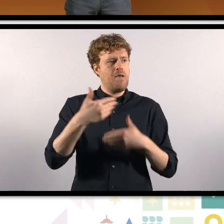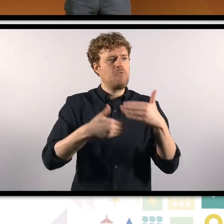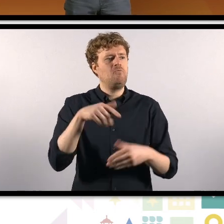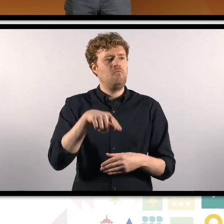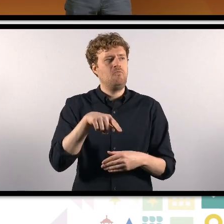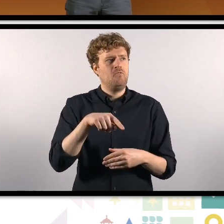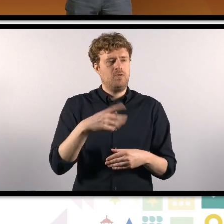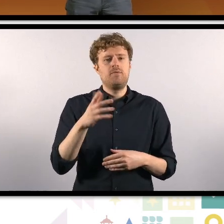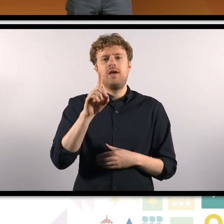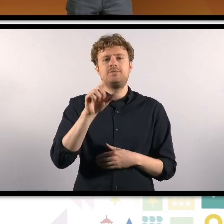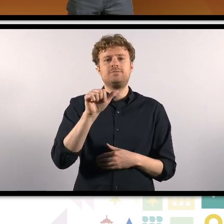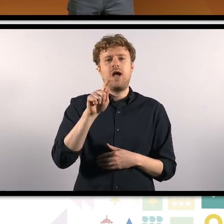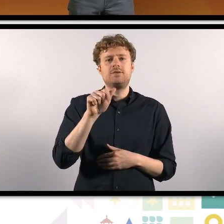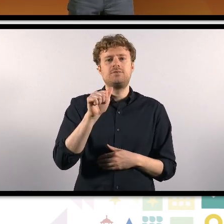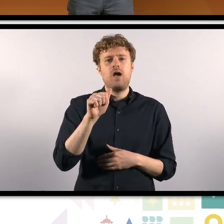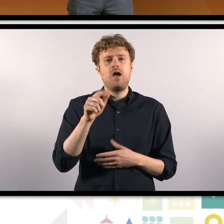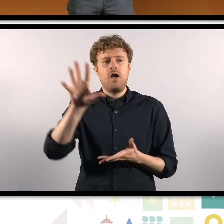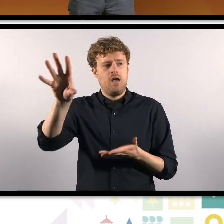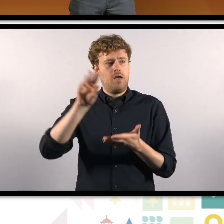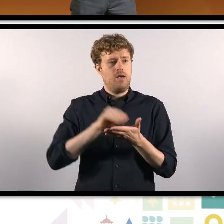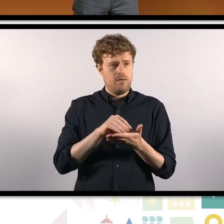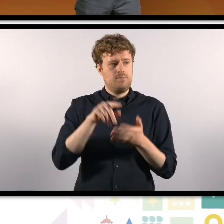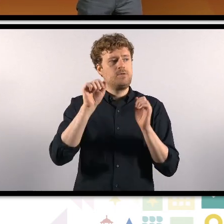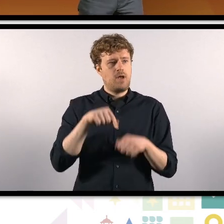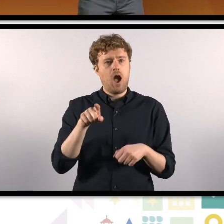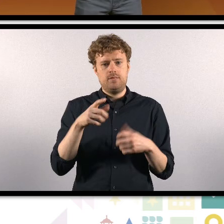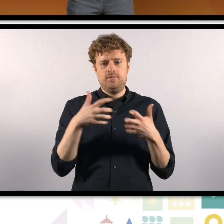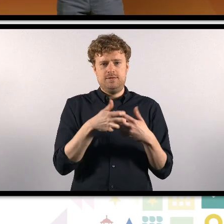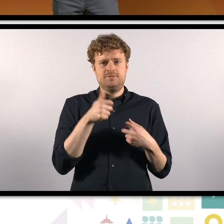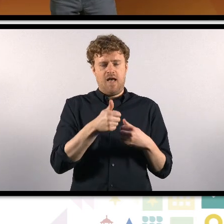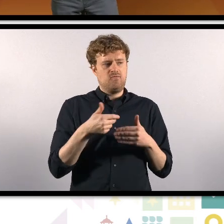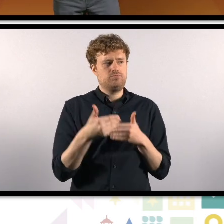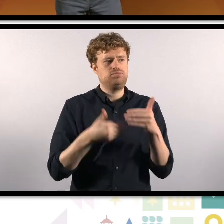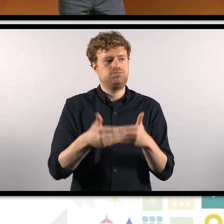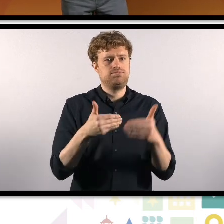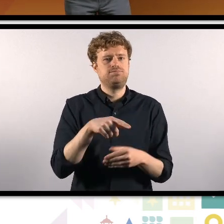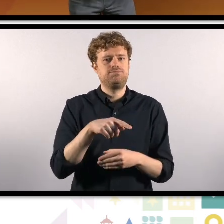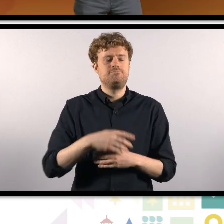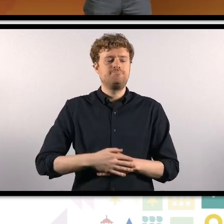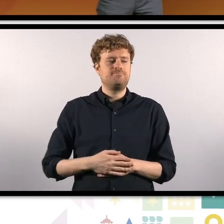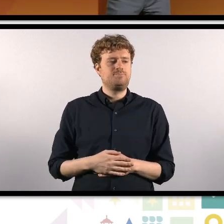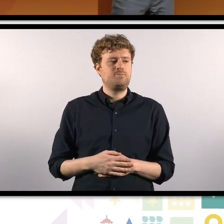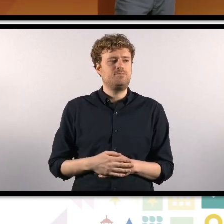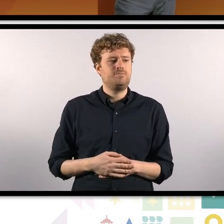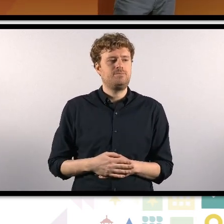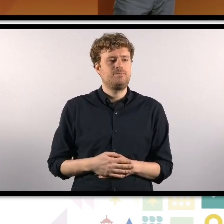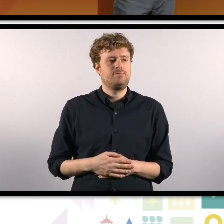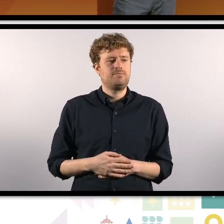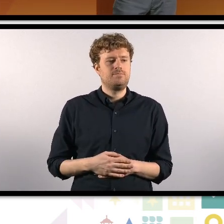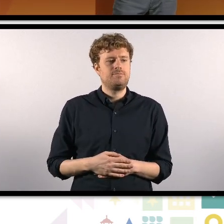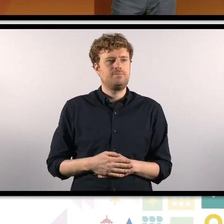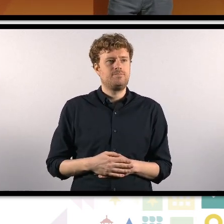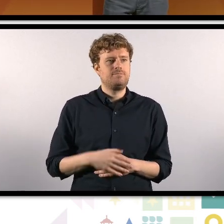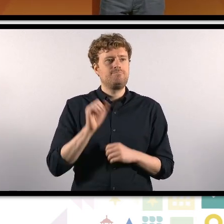automated, that it comes with versioning, and that if something's not working, we can go back to a